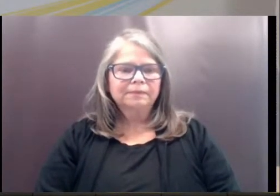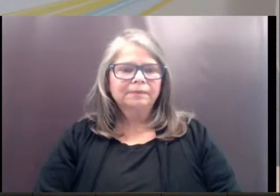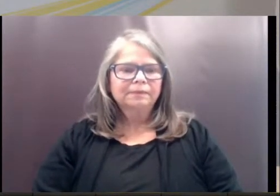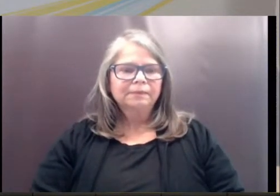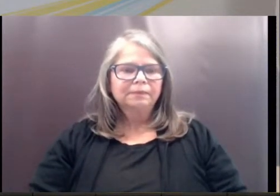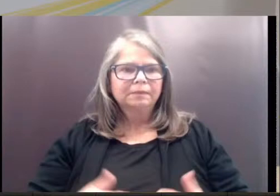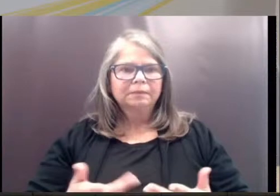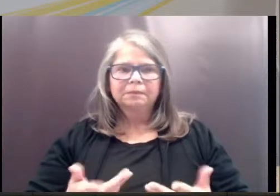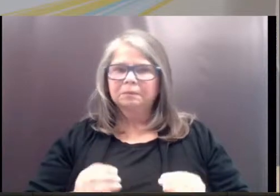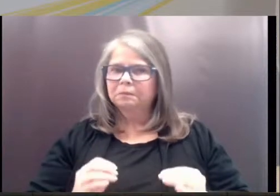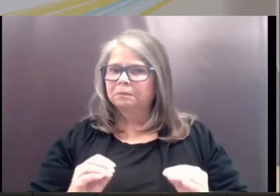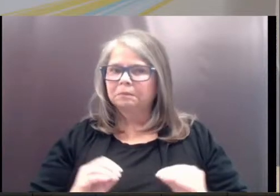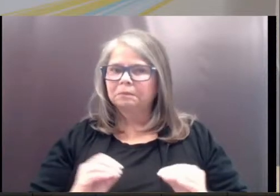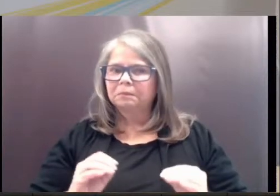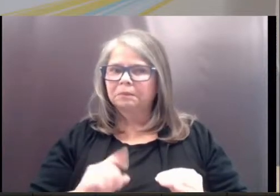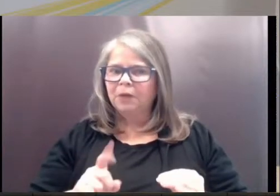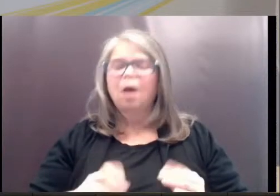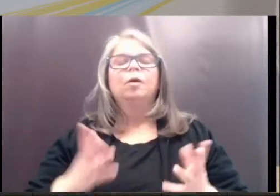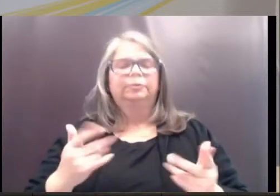Brittany Spencer, CBC.